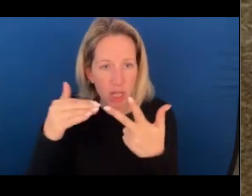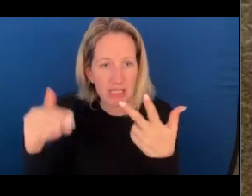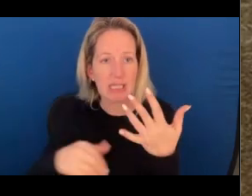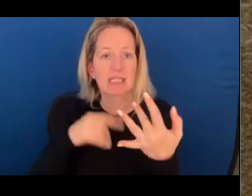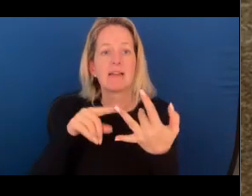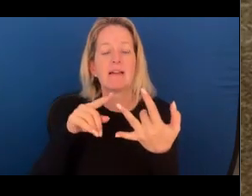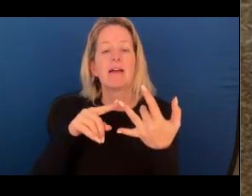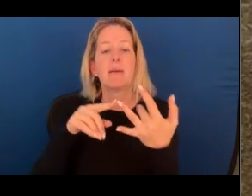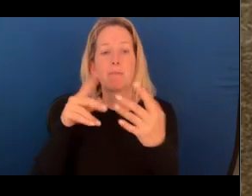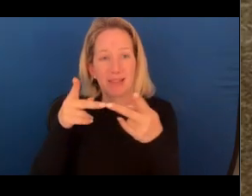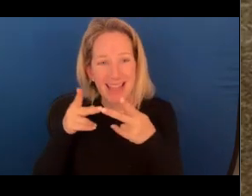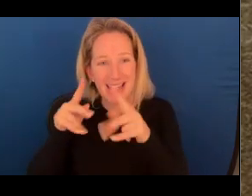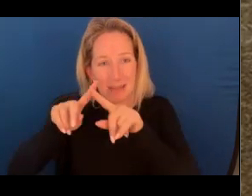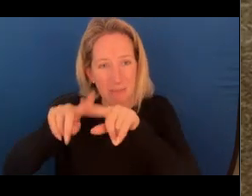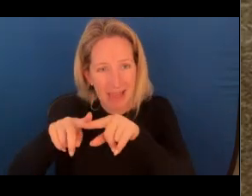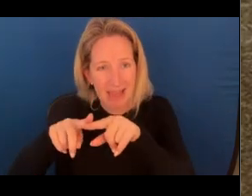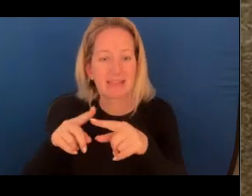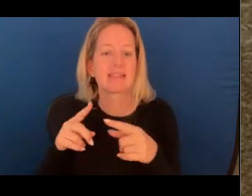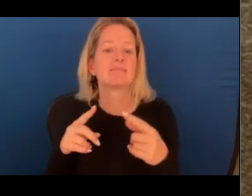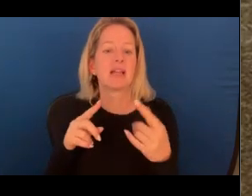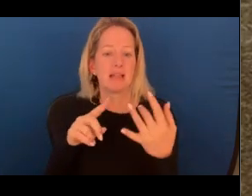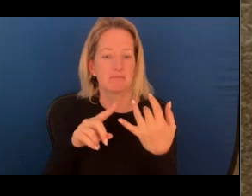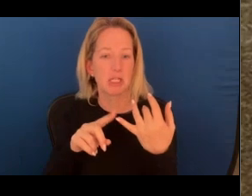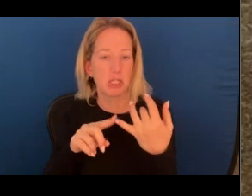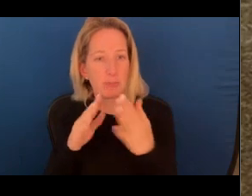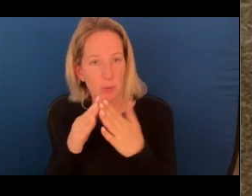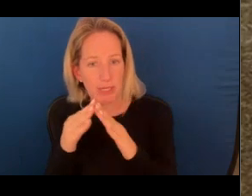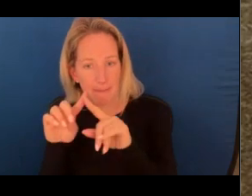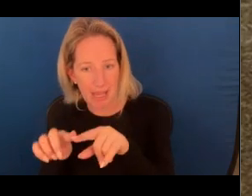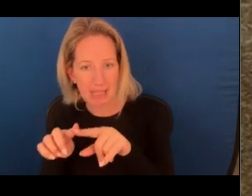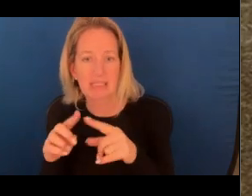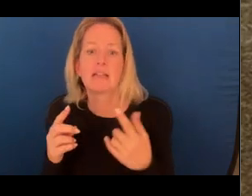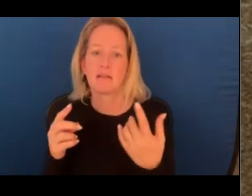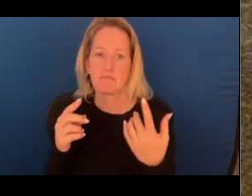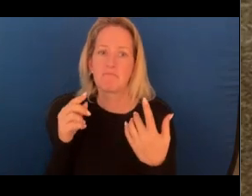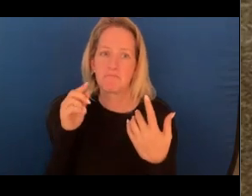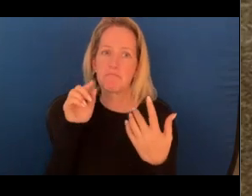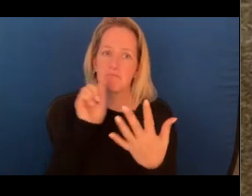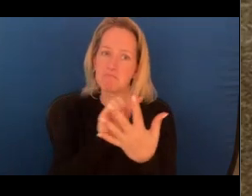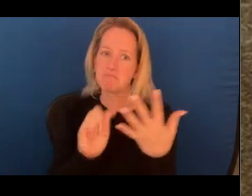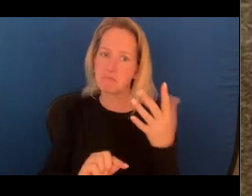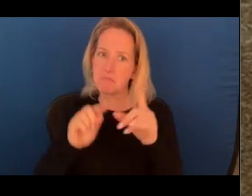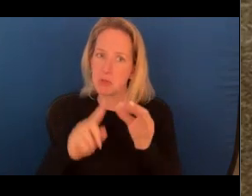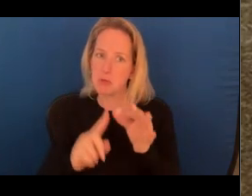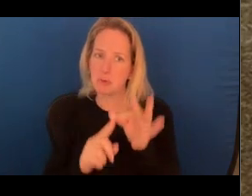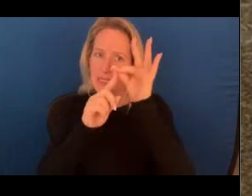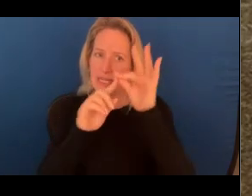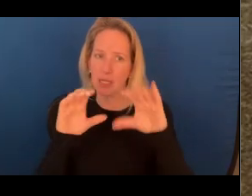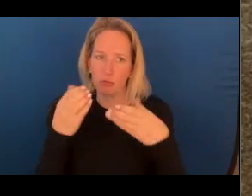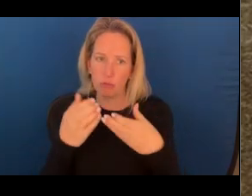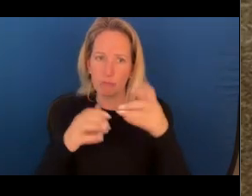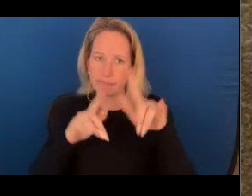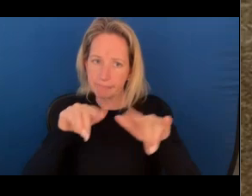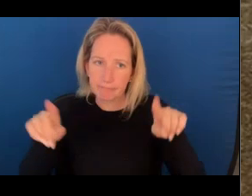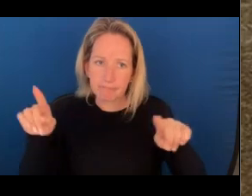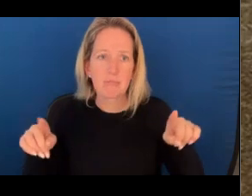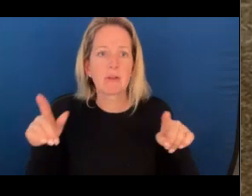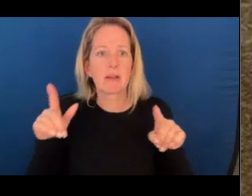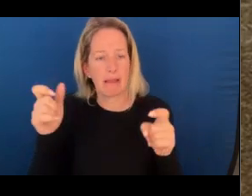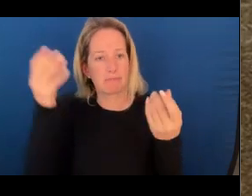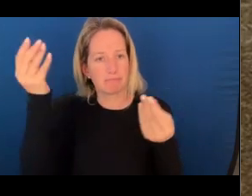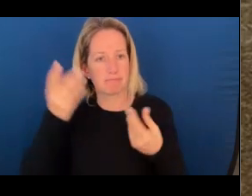place-based environmental groups, as well as local city government. So it's quite a unique group that we have here that's been able to provide feedback and input on the